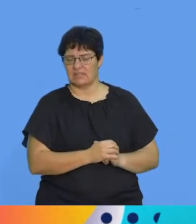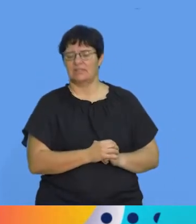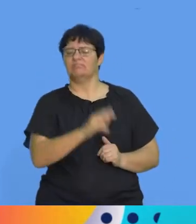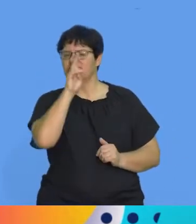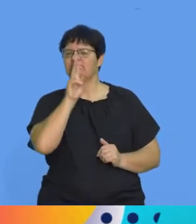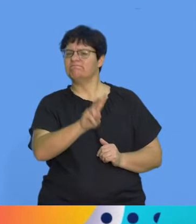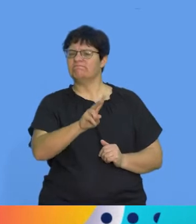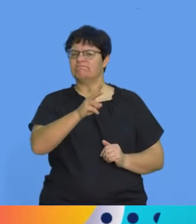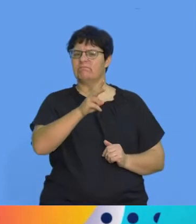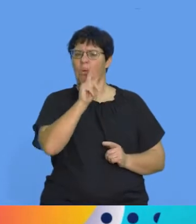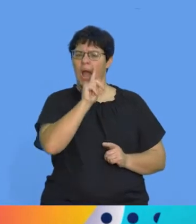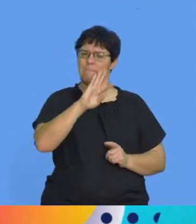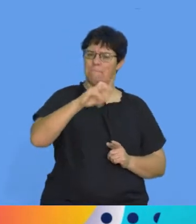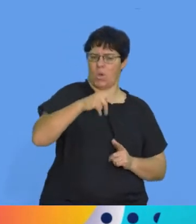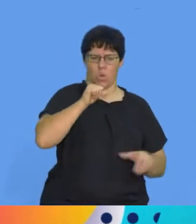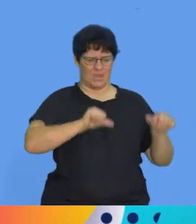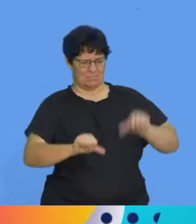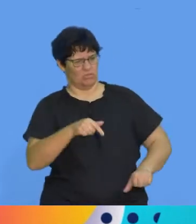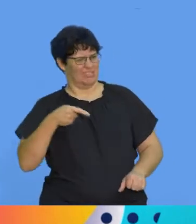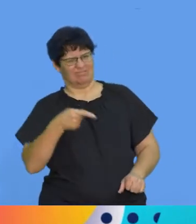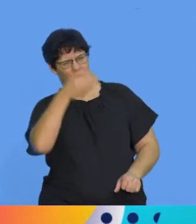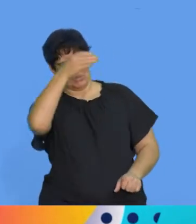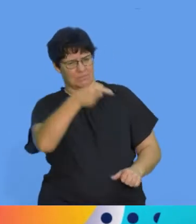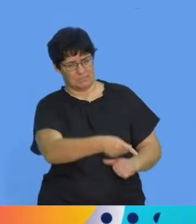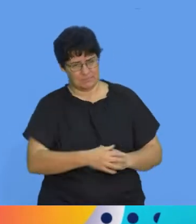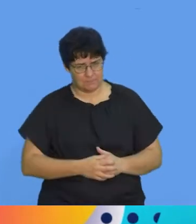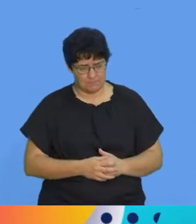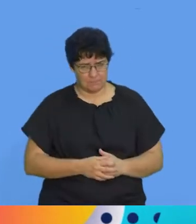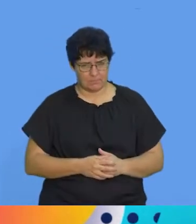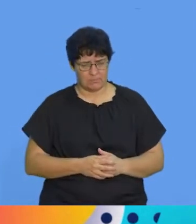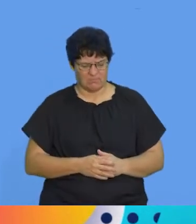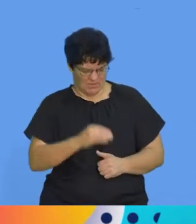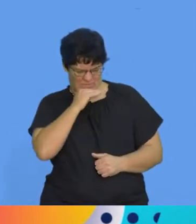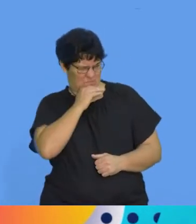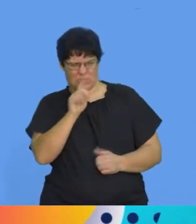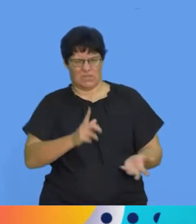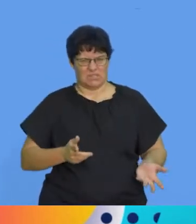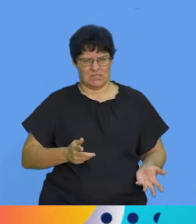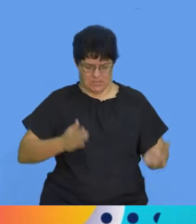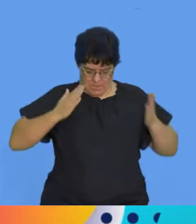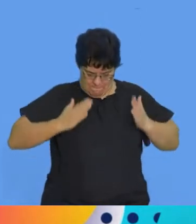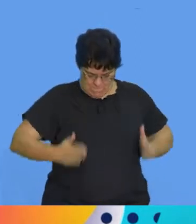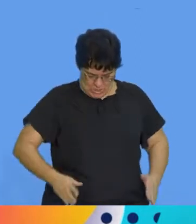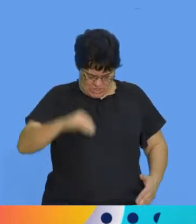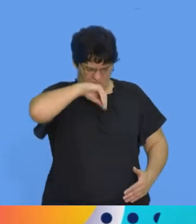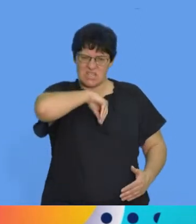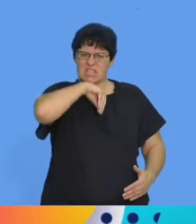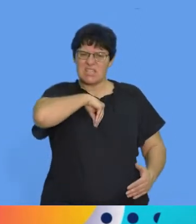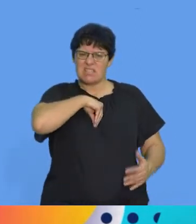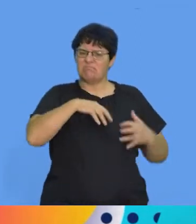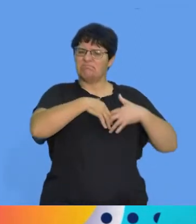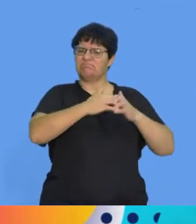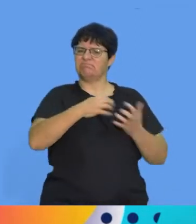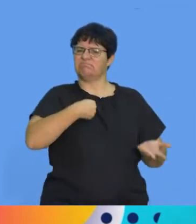of biochemistry. And what it is what makes me, right? So what do I need